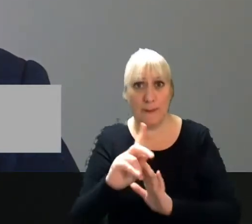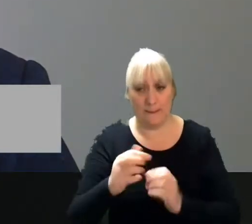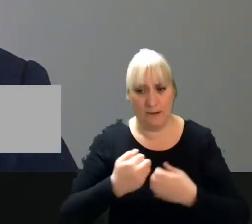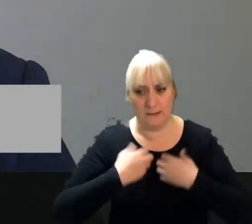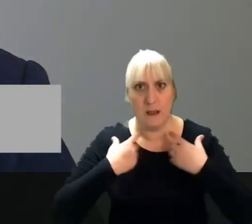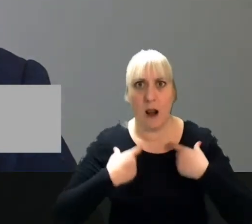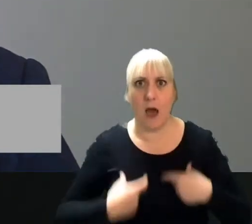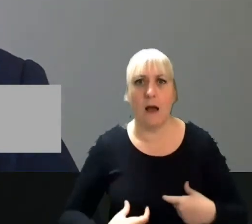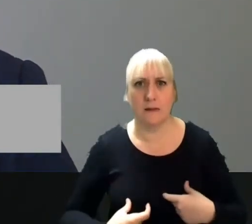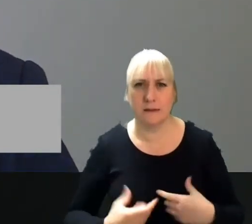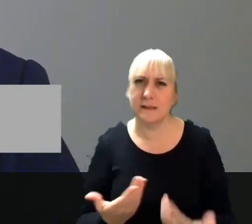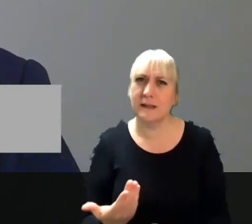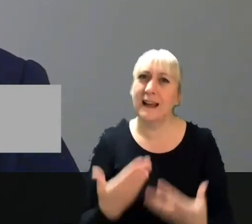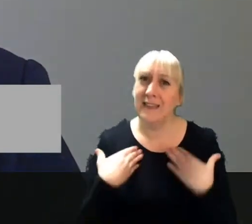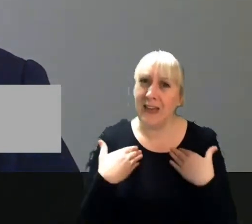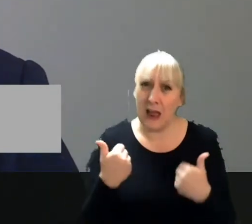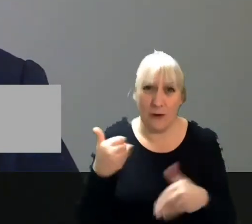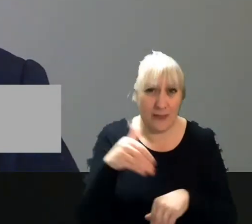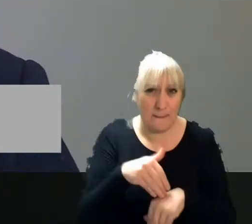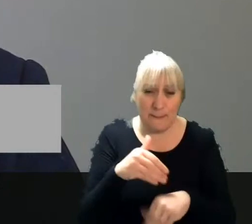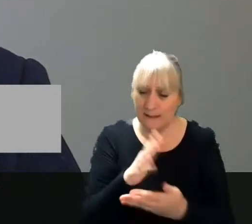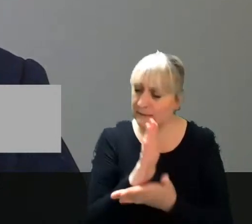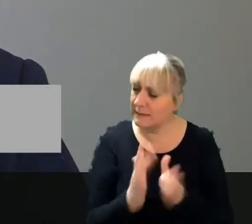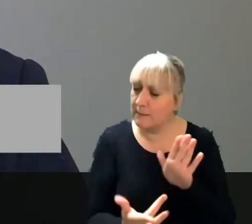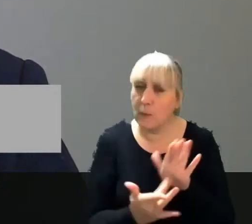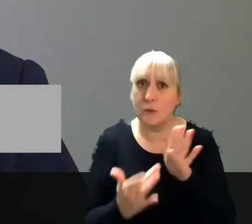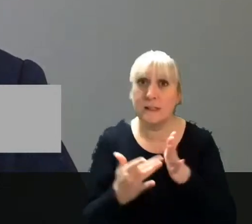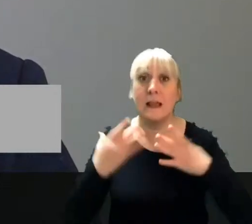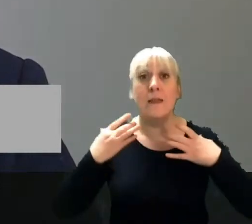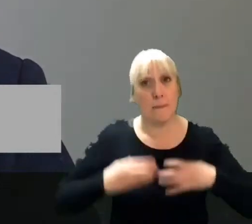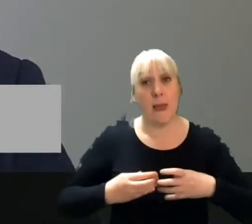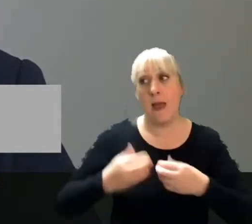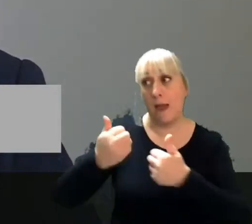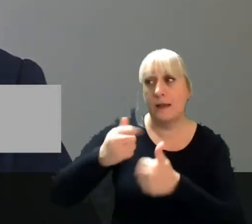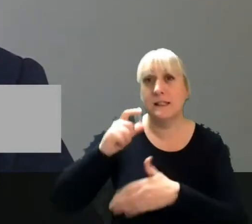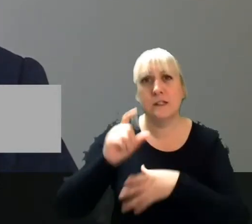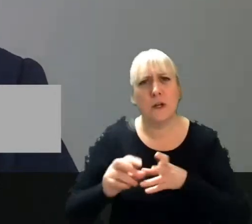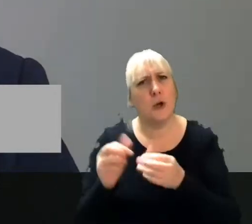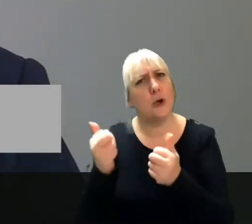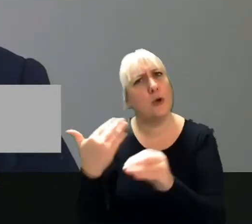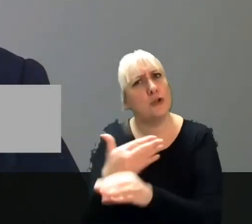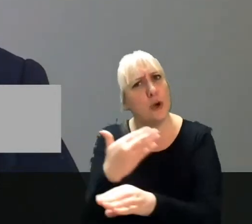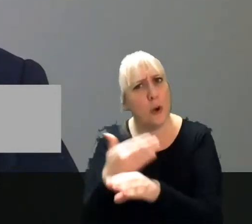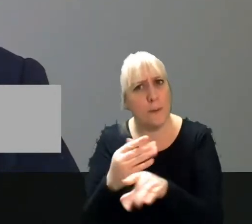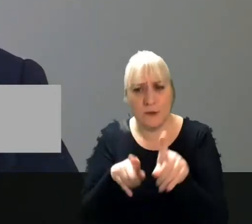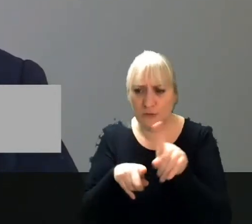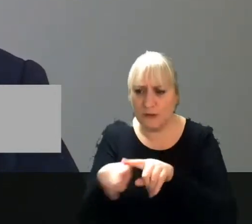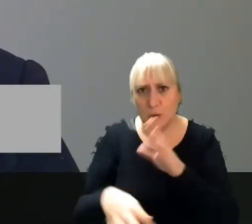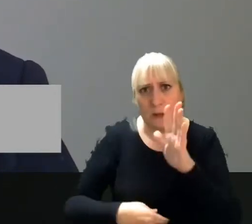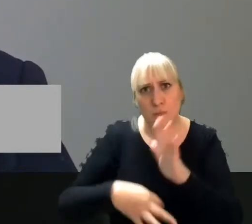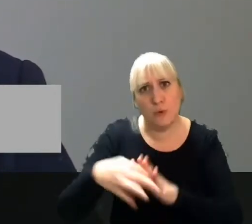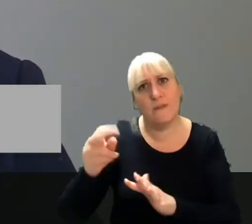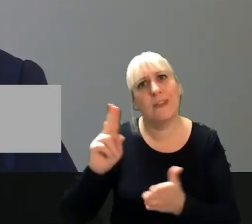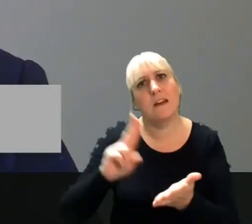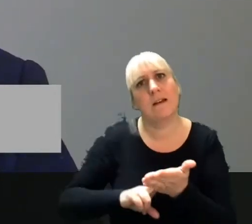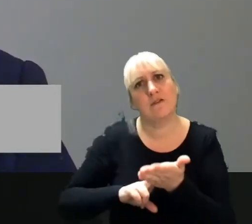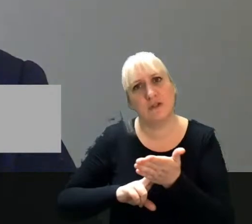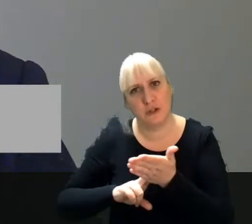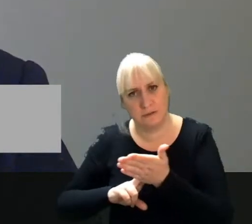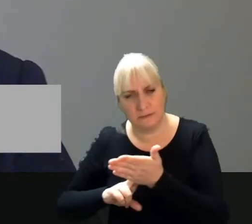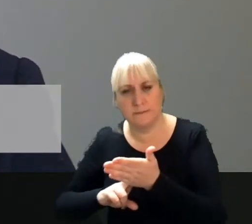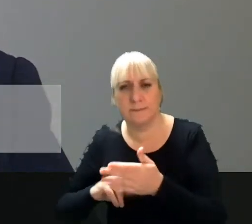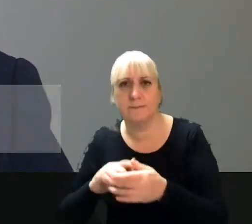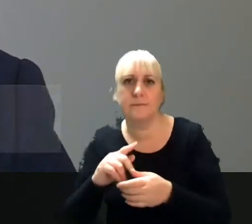impact is so important. Now, the Mayor has done a good job in cleaning up the nitrogen dioxide pollution, but the